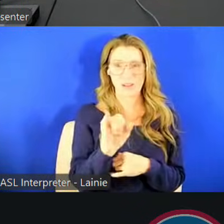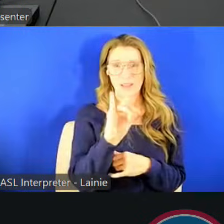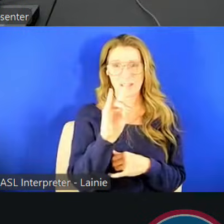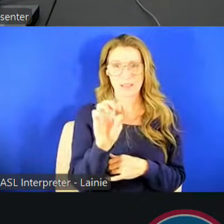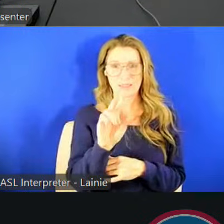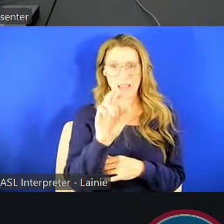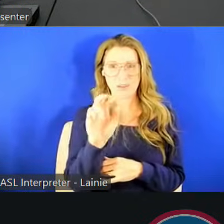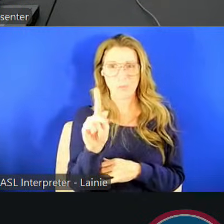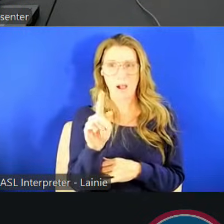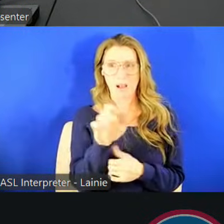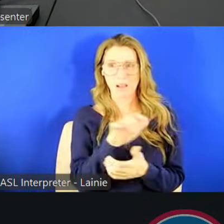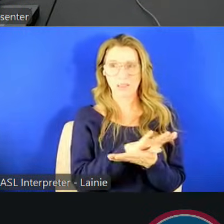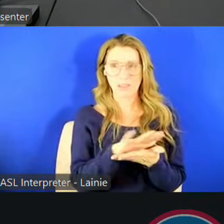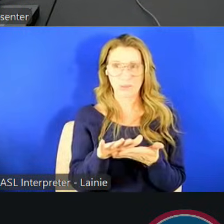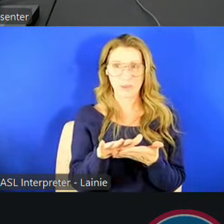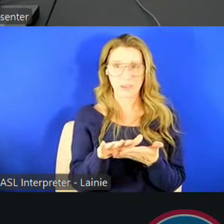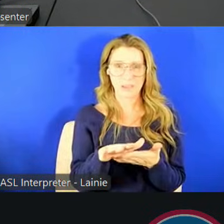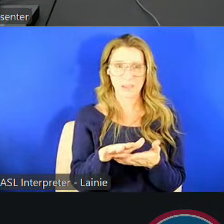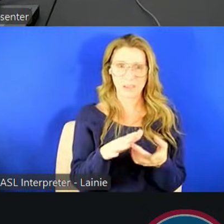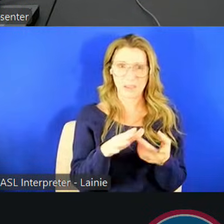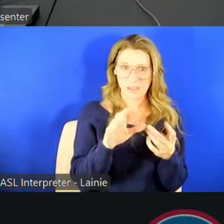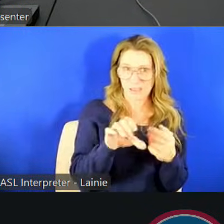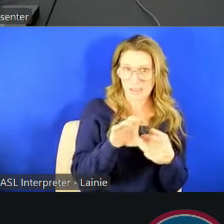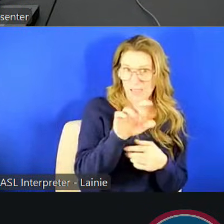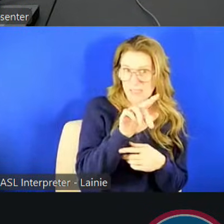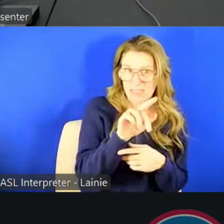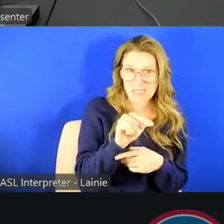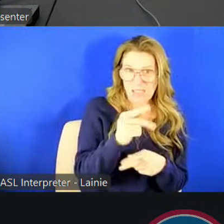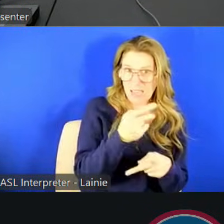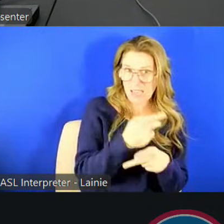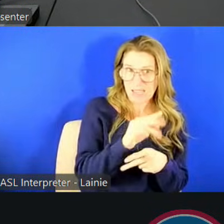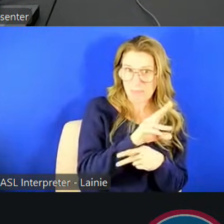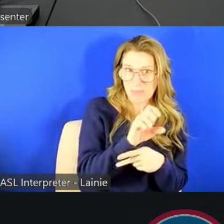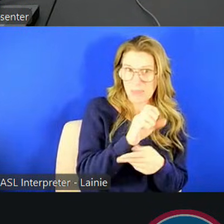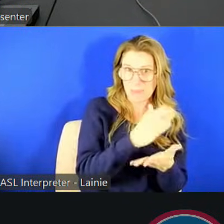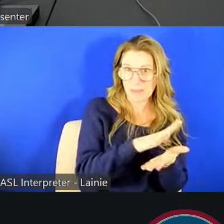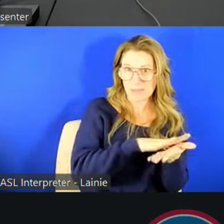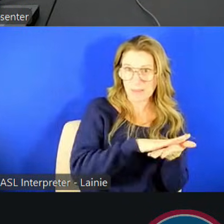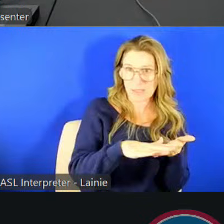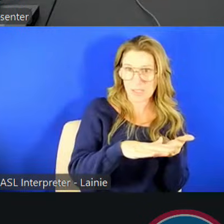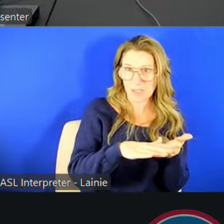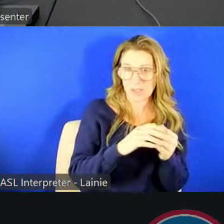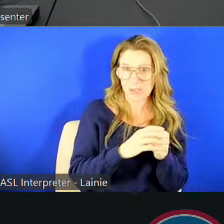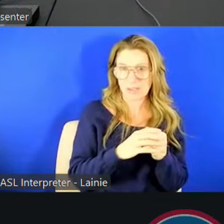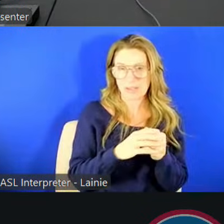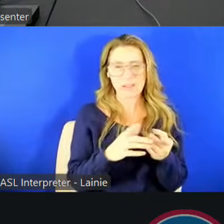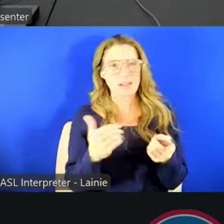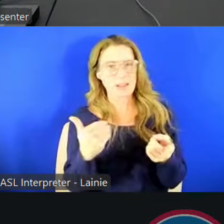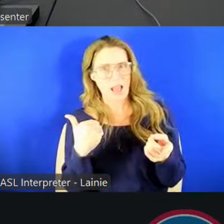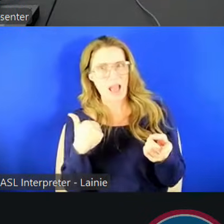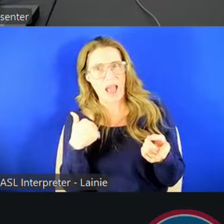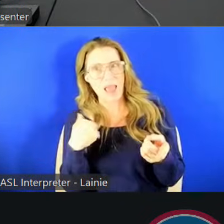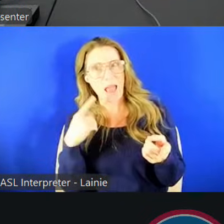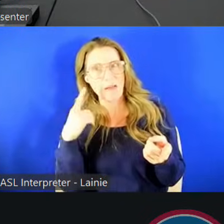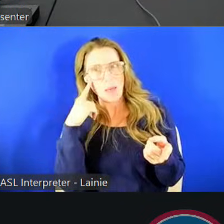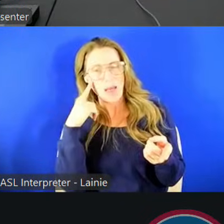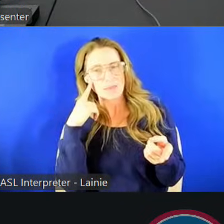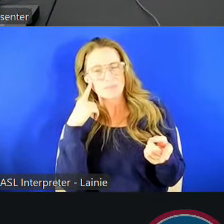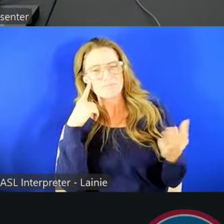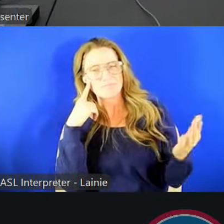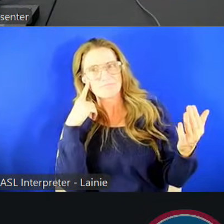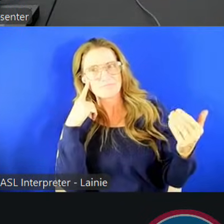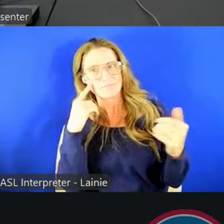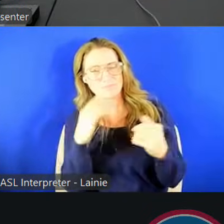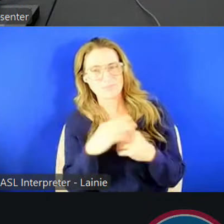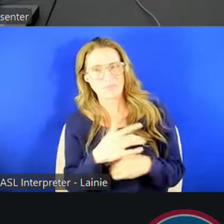CTA's side to at least keep the bus stops clear? I have a thought on that. Yes, please. I'm the